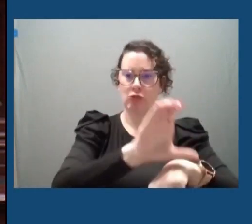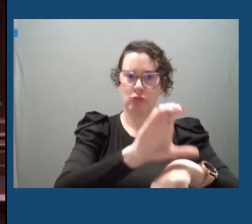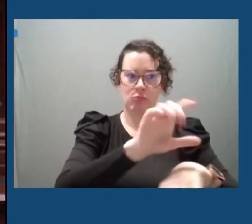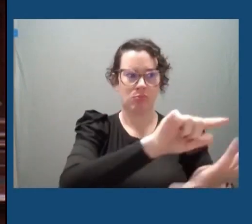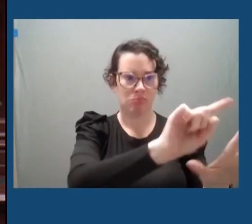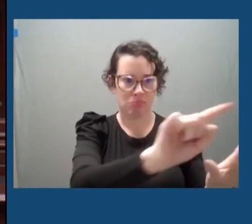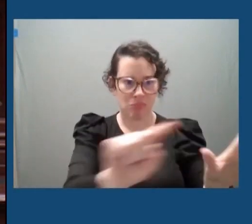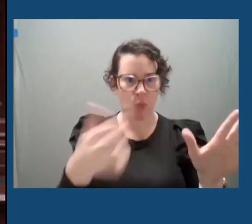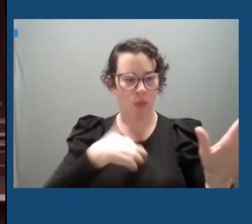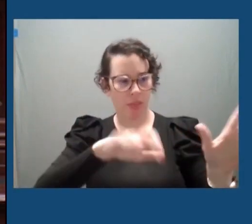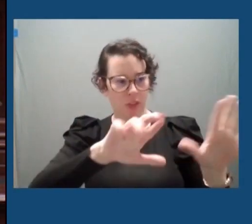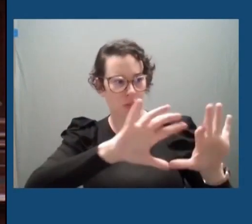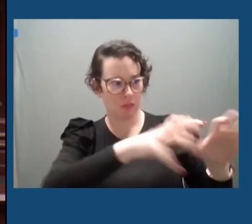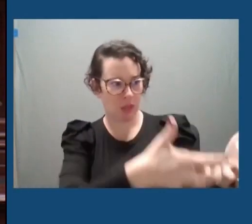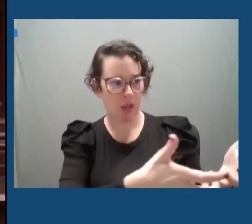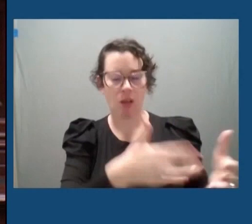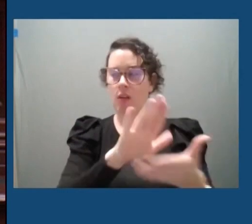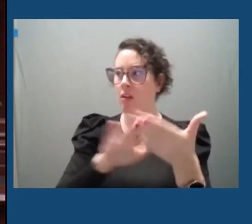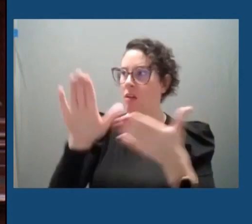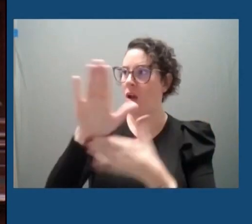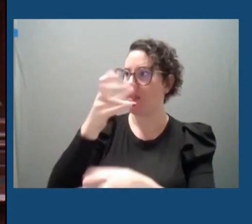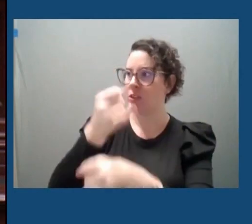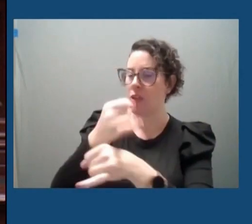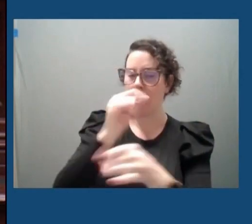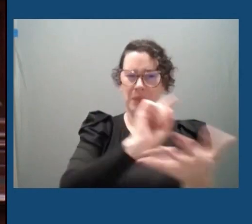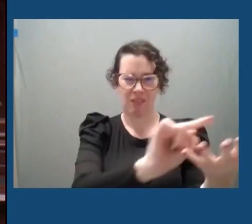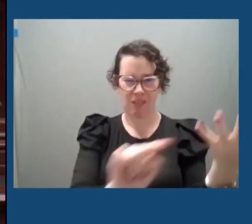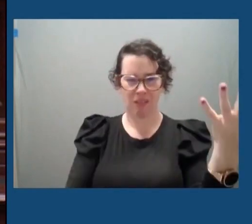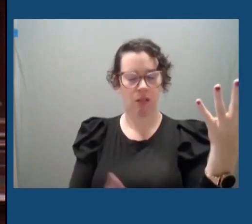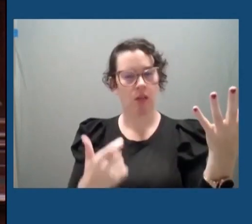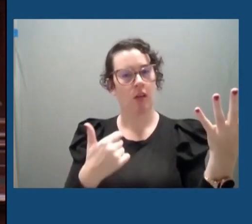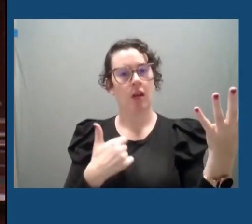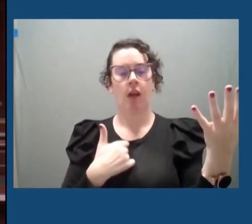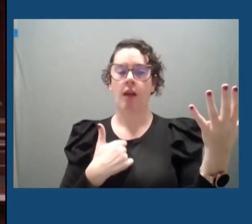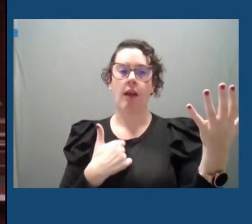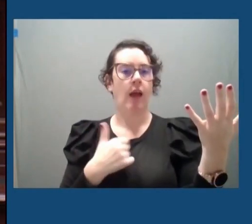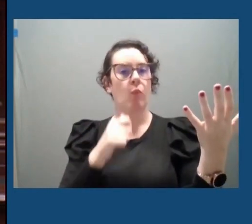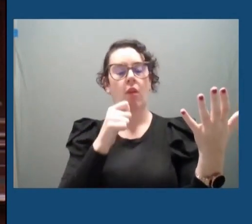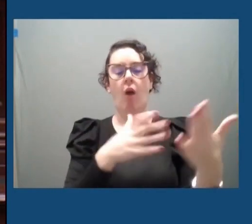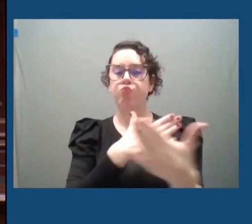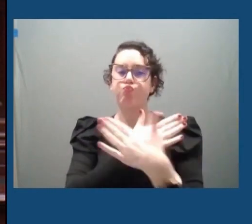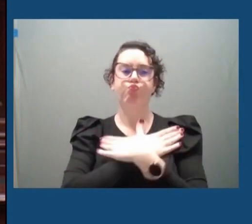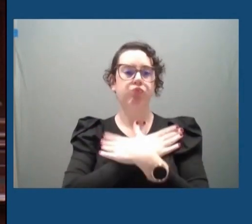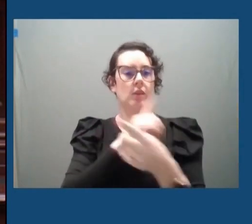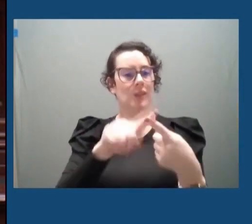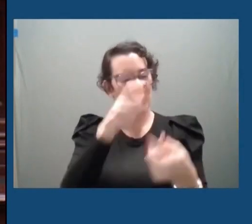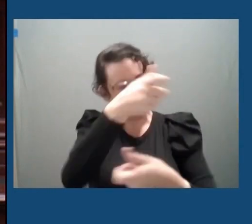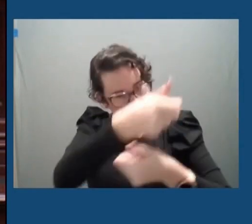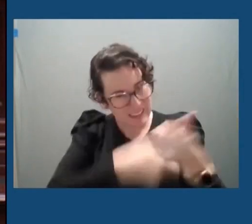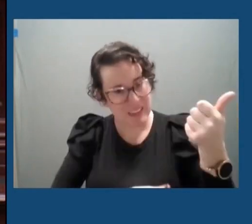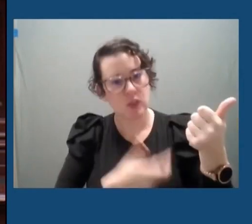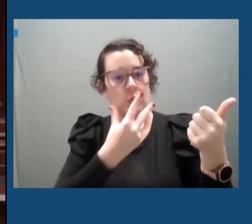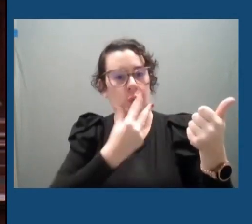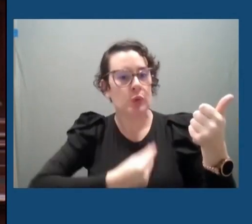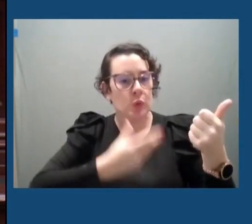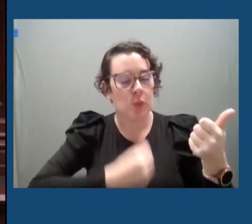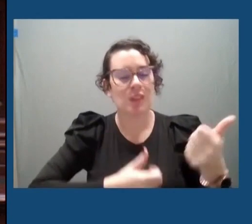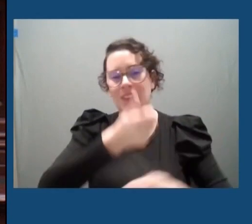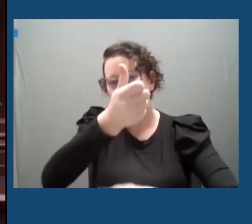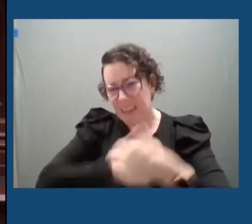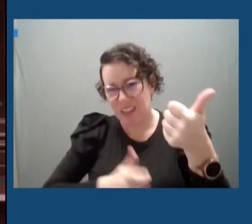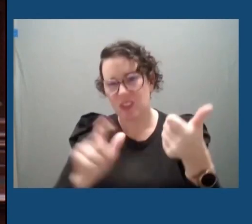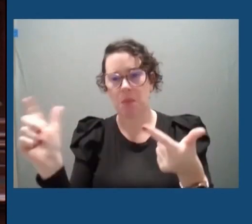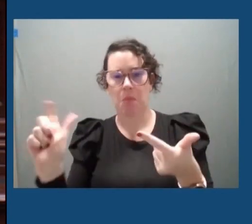campuses. And I will not rest until every Jewish and Muslim child feels safe going to